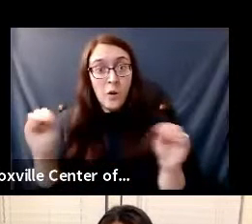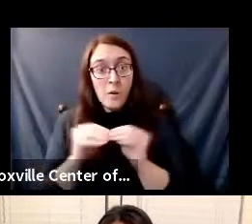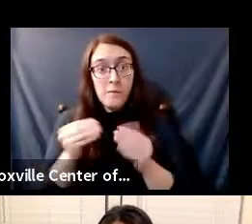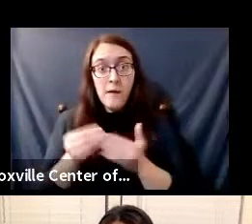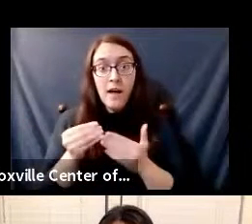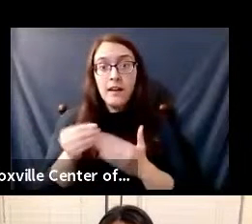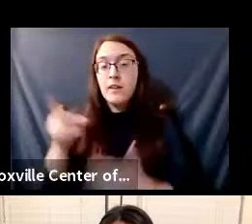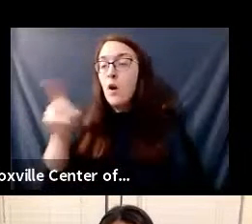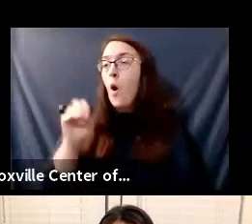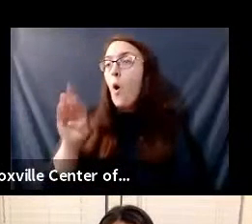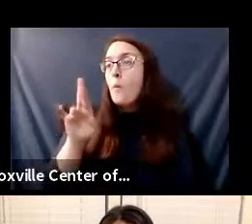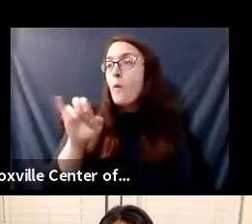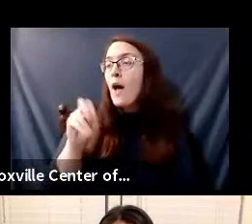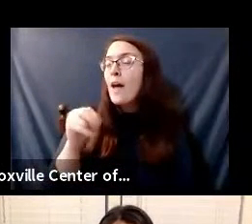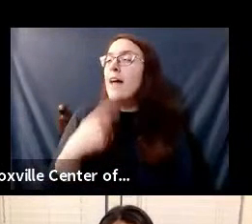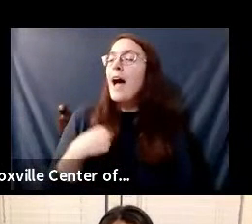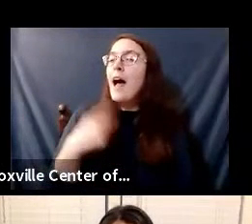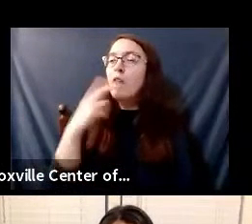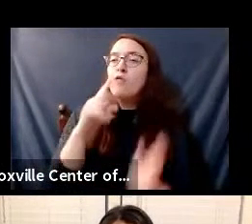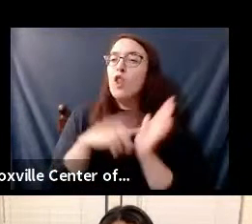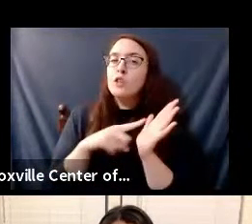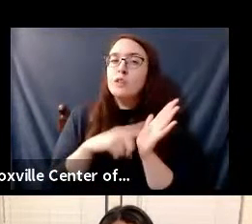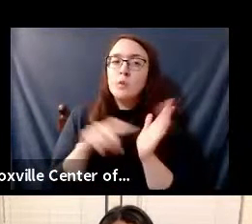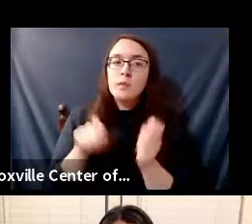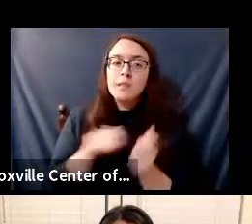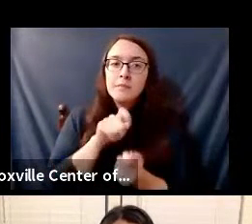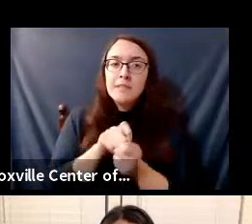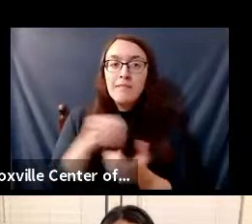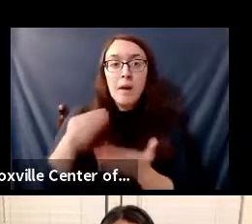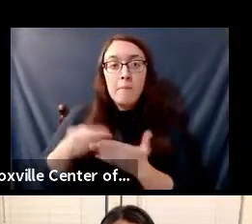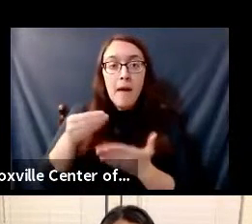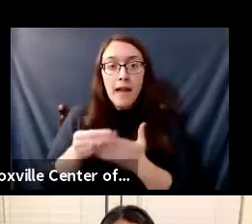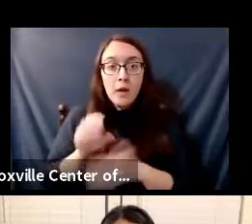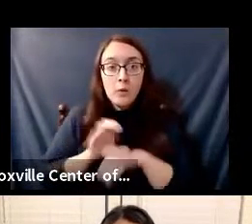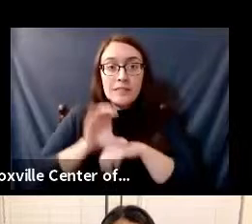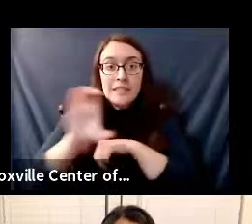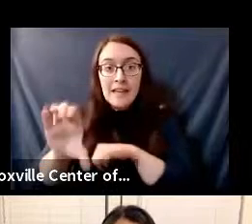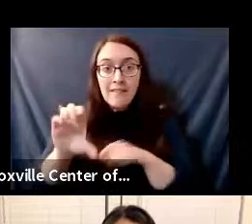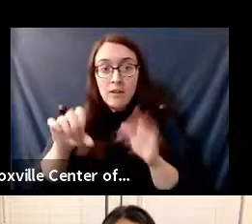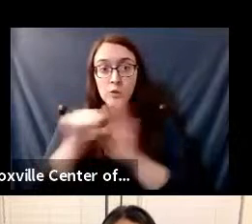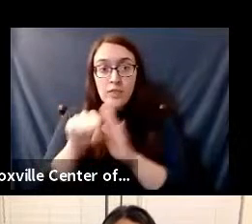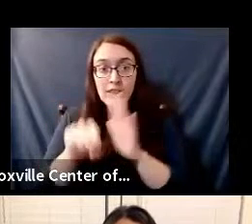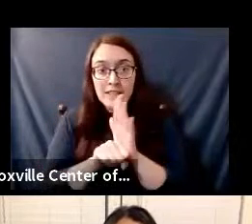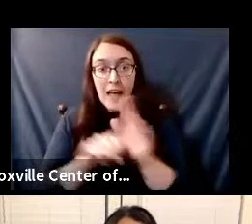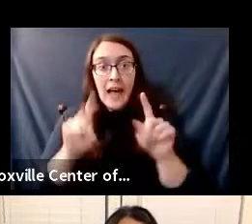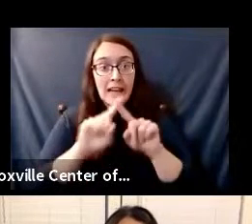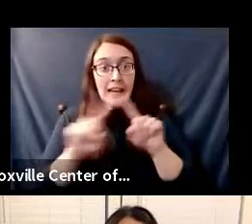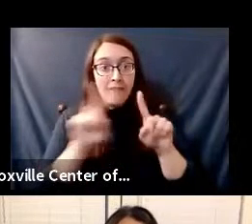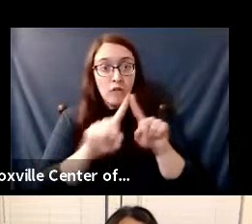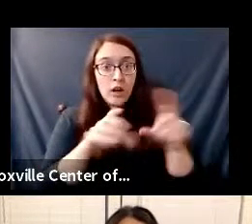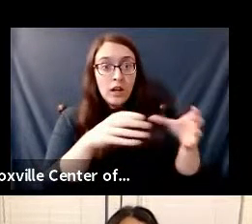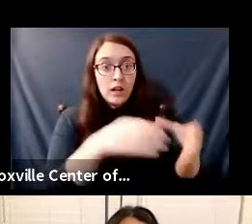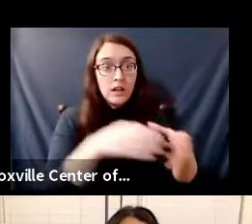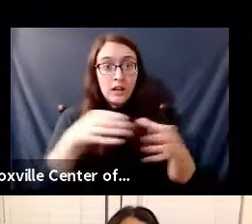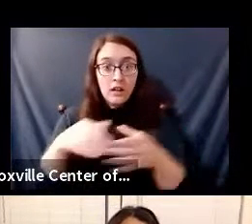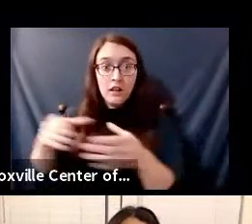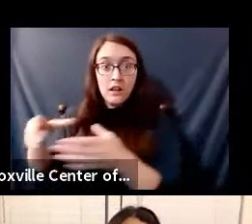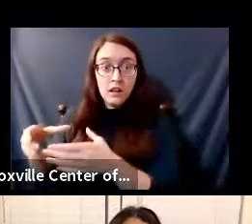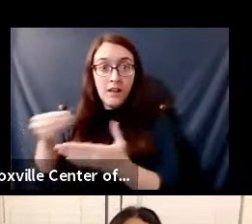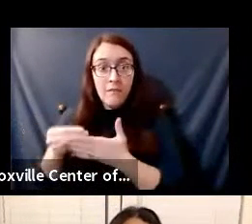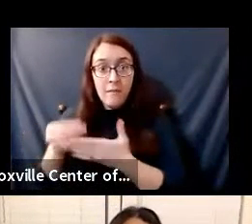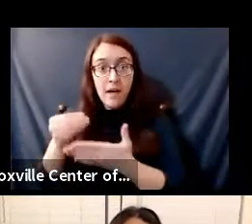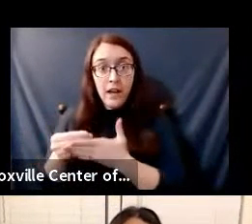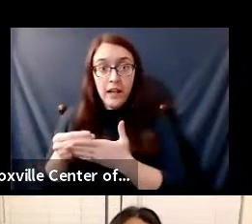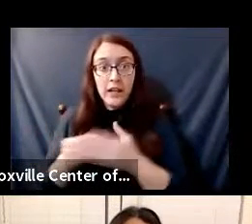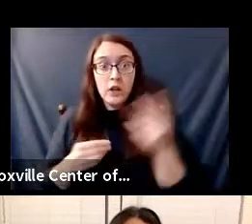over the last day and a half. Money was allocated to the state. There were different buckets of money. 2 buckets